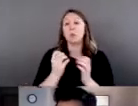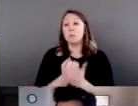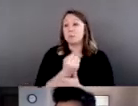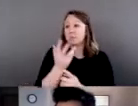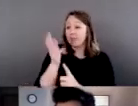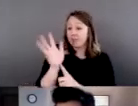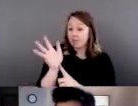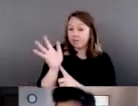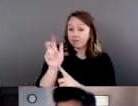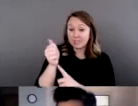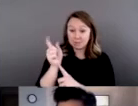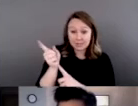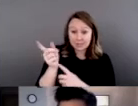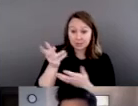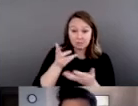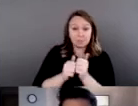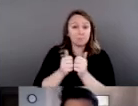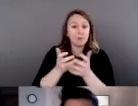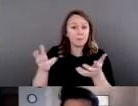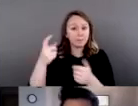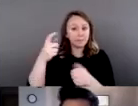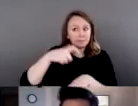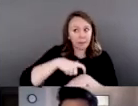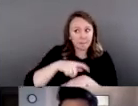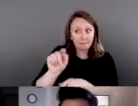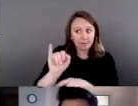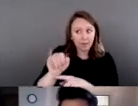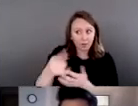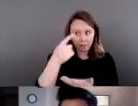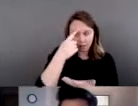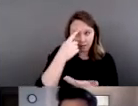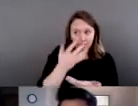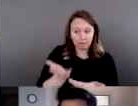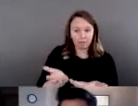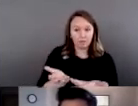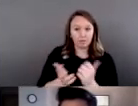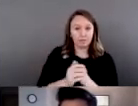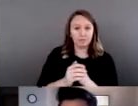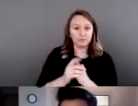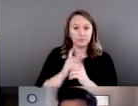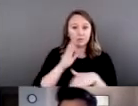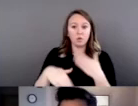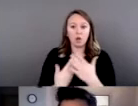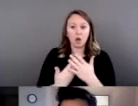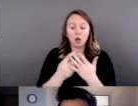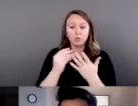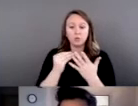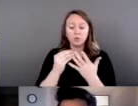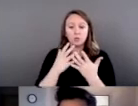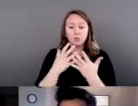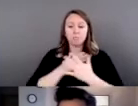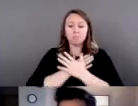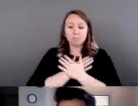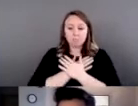10 minutes? How much time do you think, Ty, for everyone to just kind of regroup and recenter